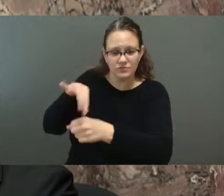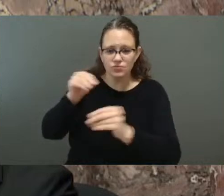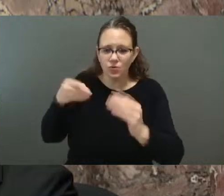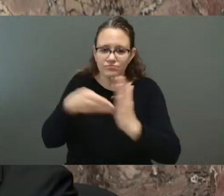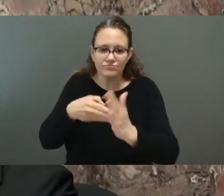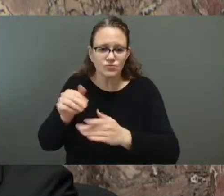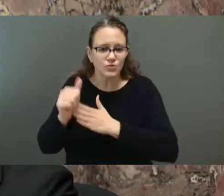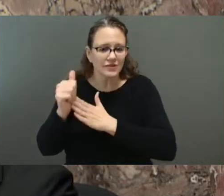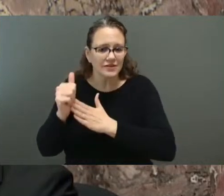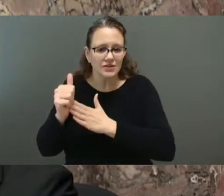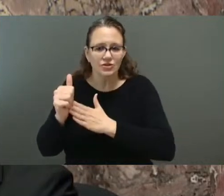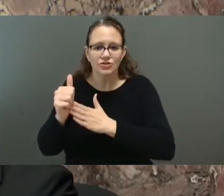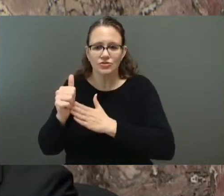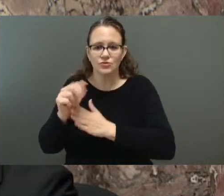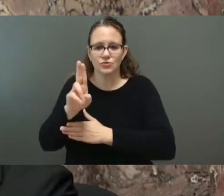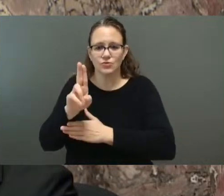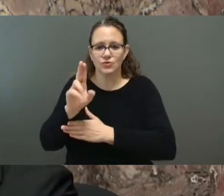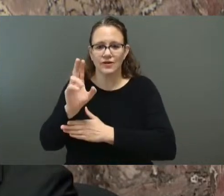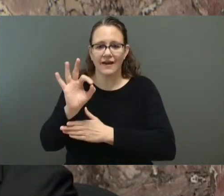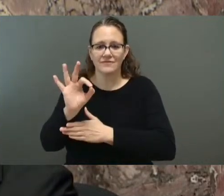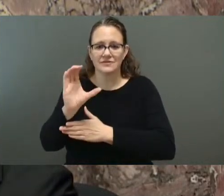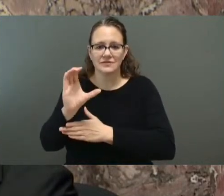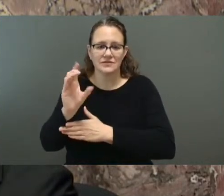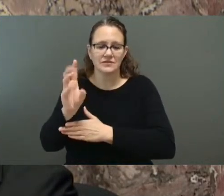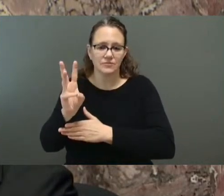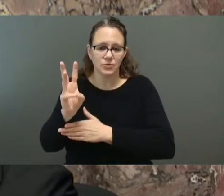had recently been elected to a second term.